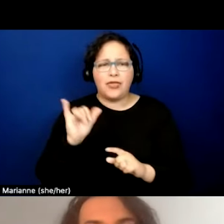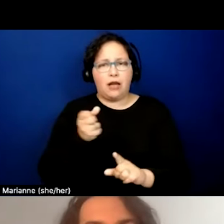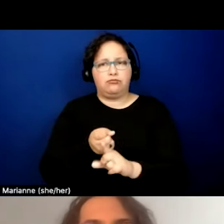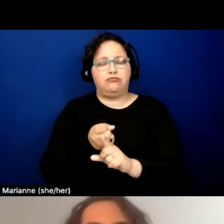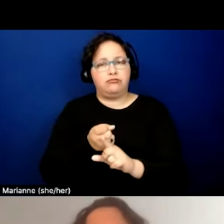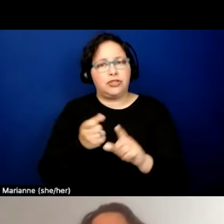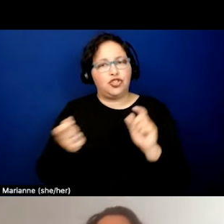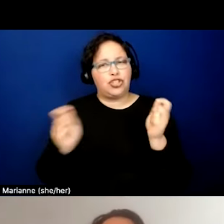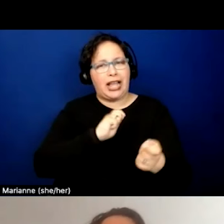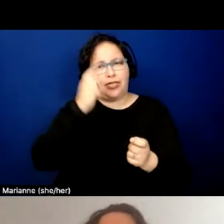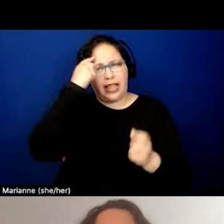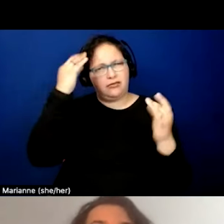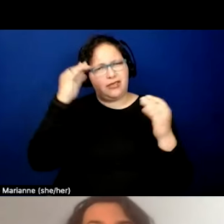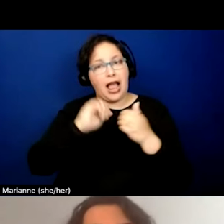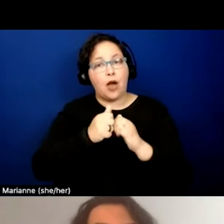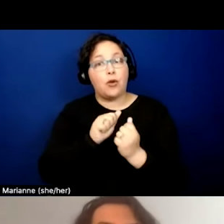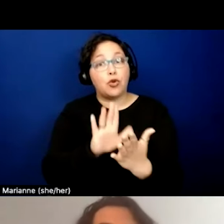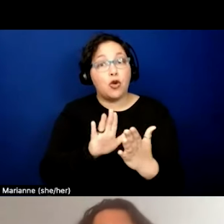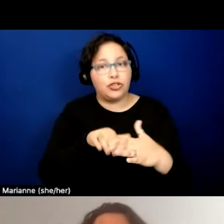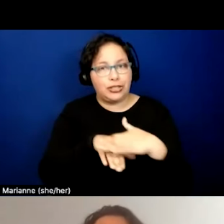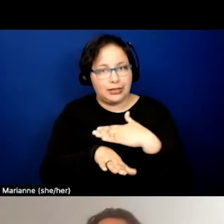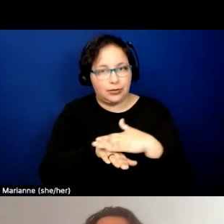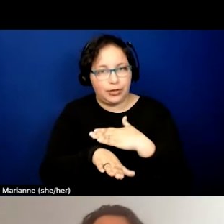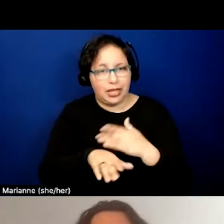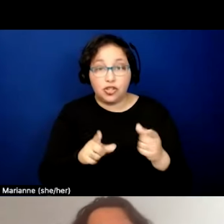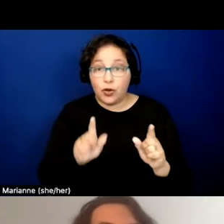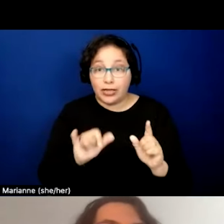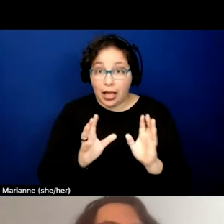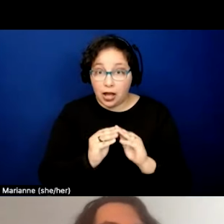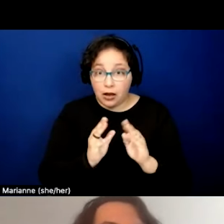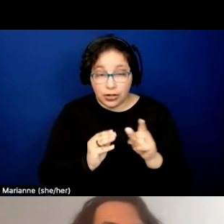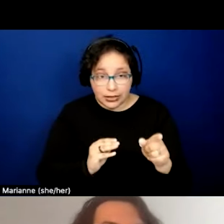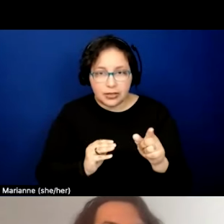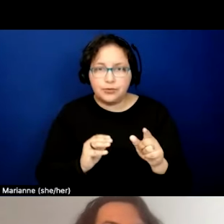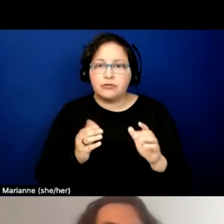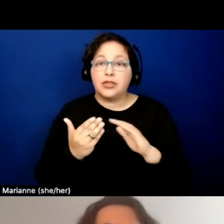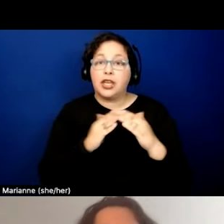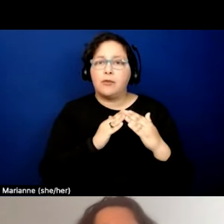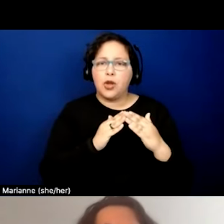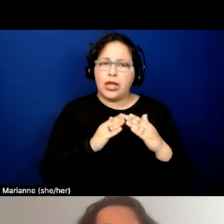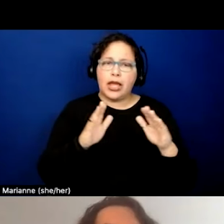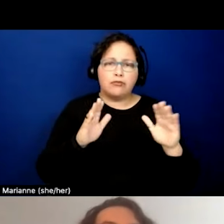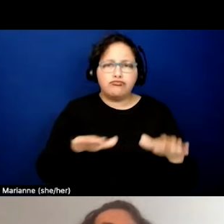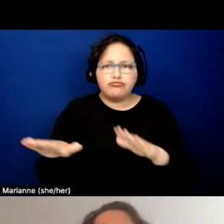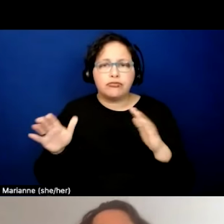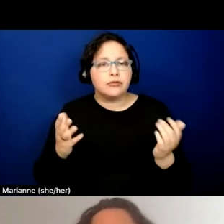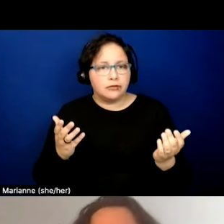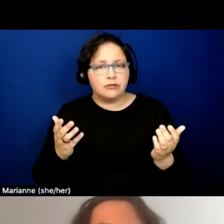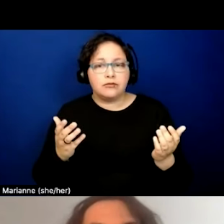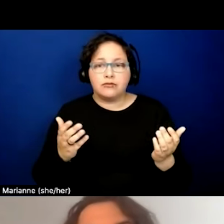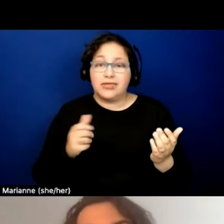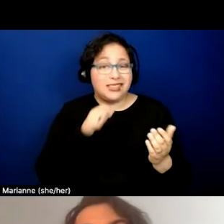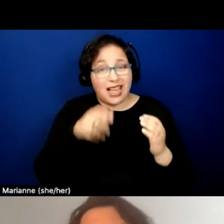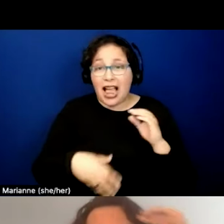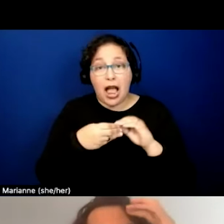approaches accessibility. In this conference, the community decided that p5.js will not add any new